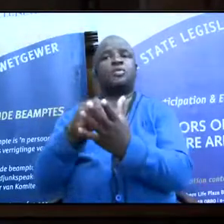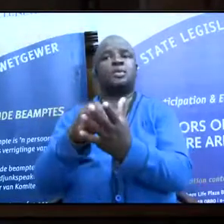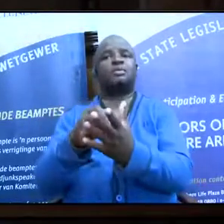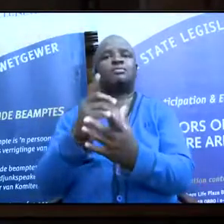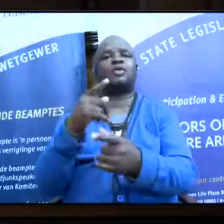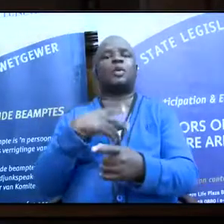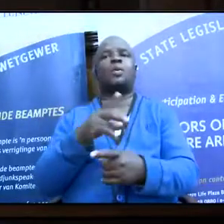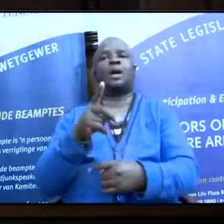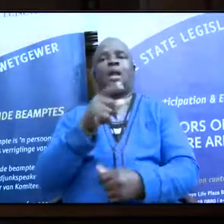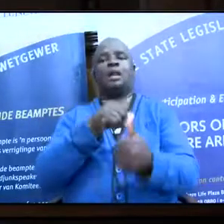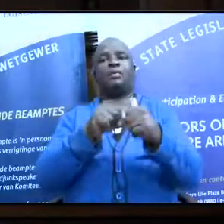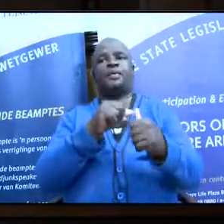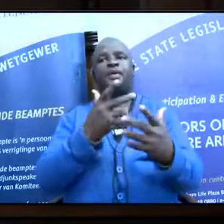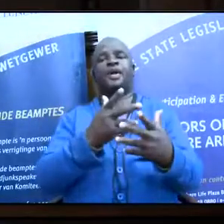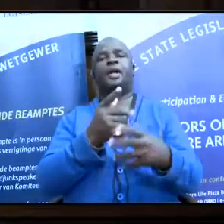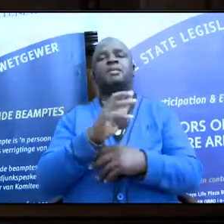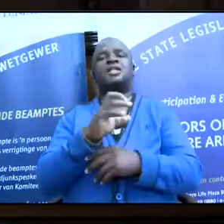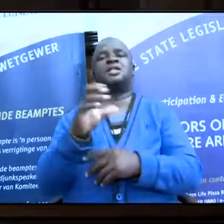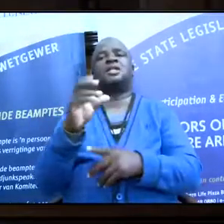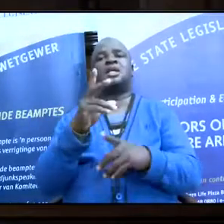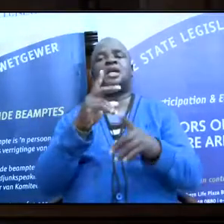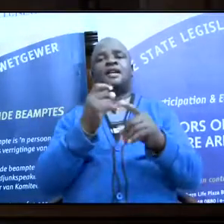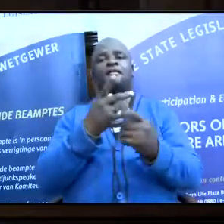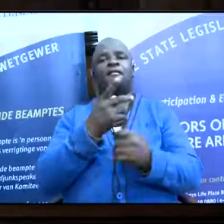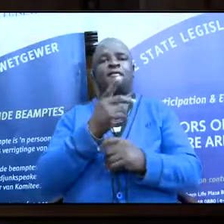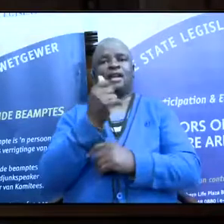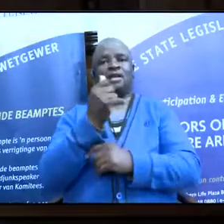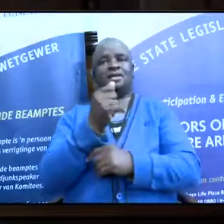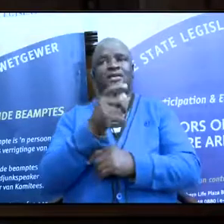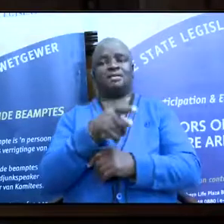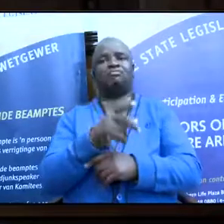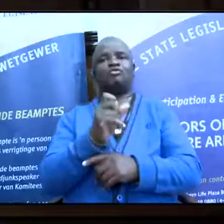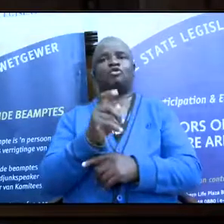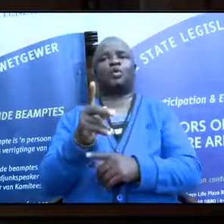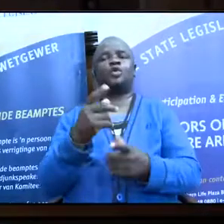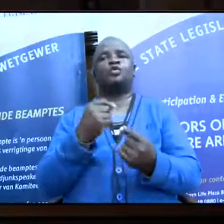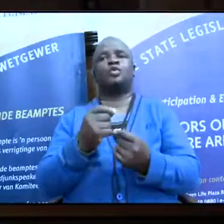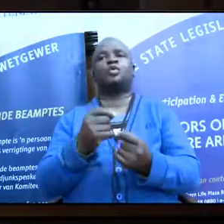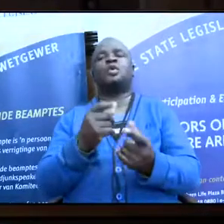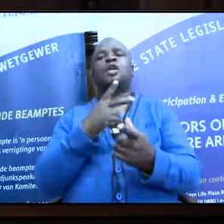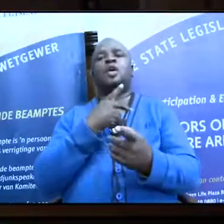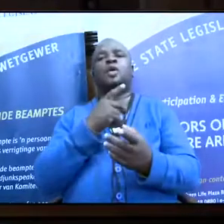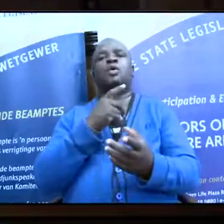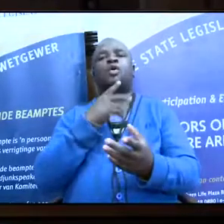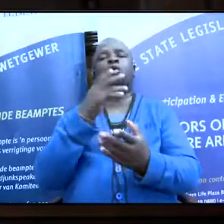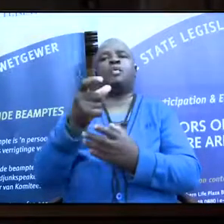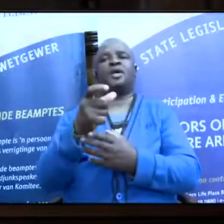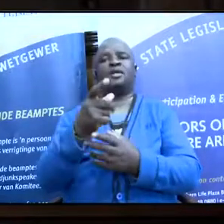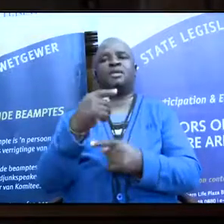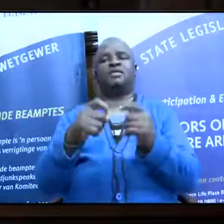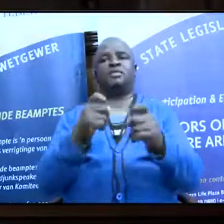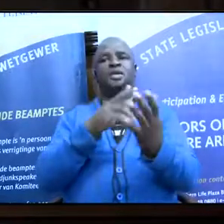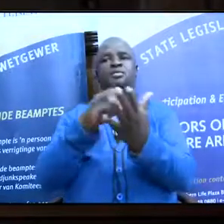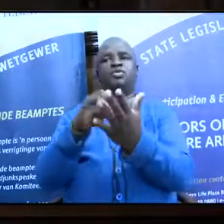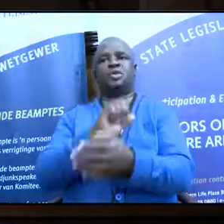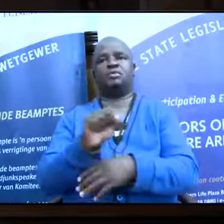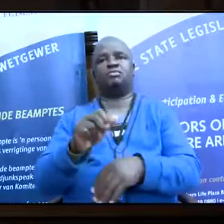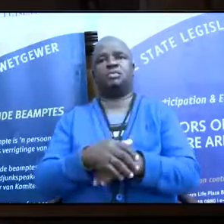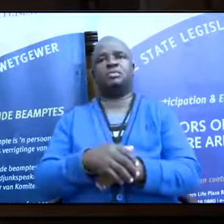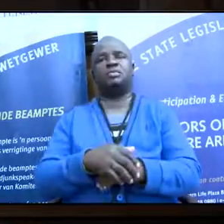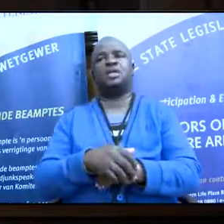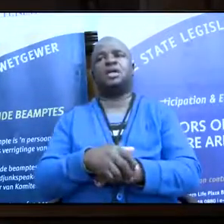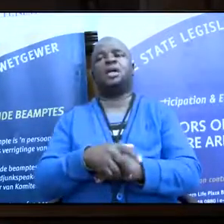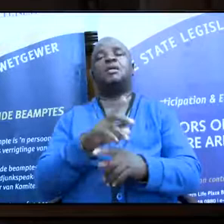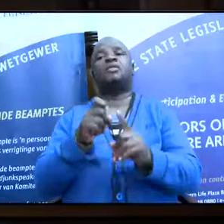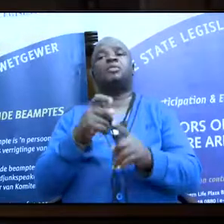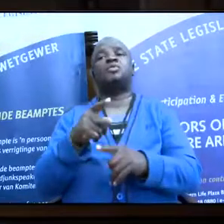reverting to the mec for finance we'll just be doing the remarks on the impulse that we have made and then